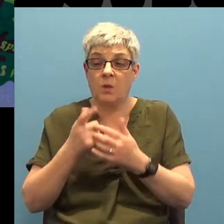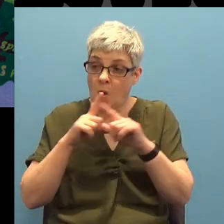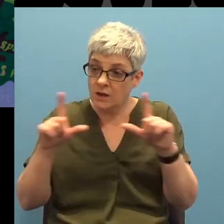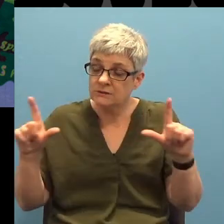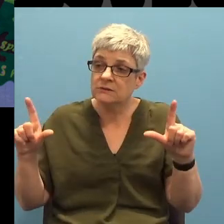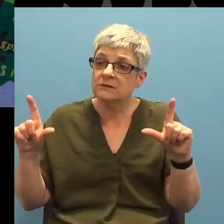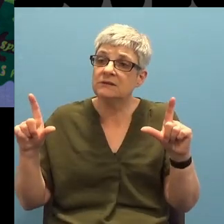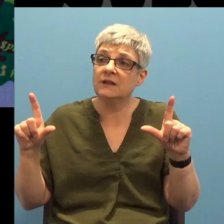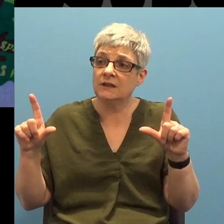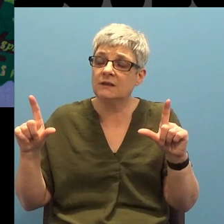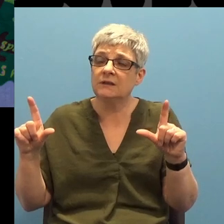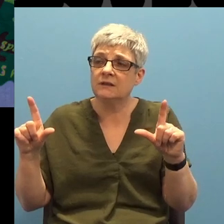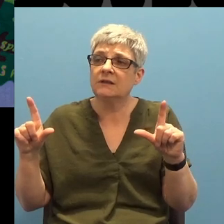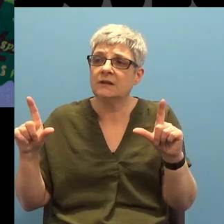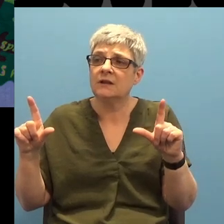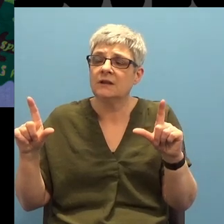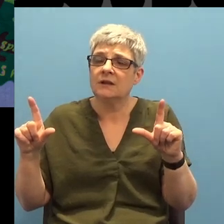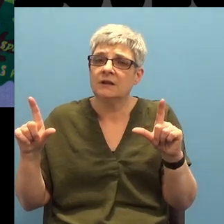And Lord, we